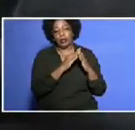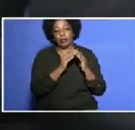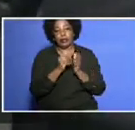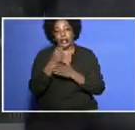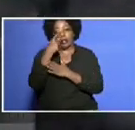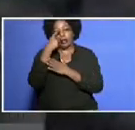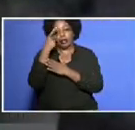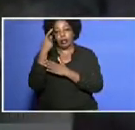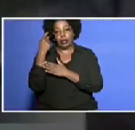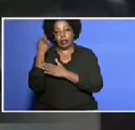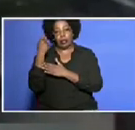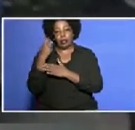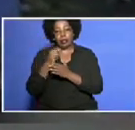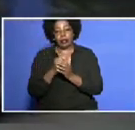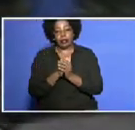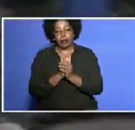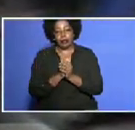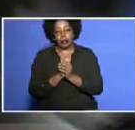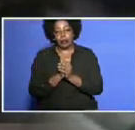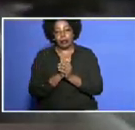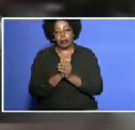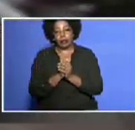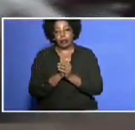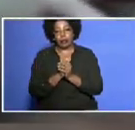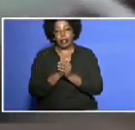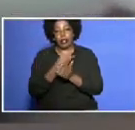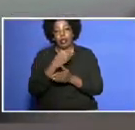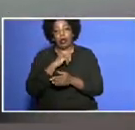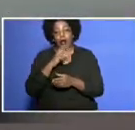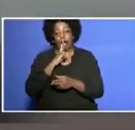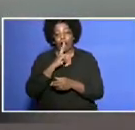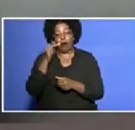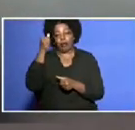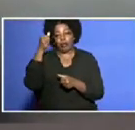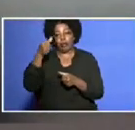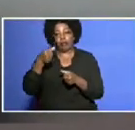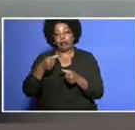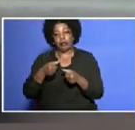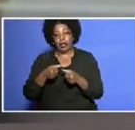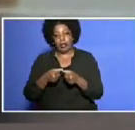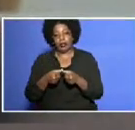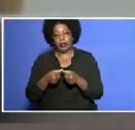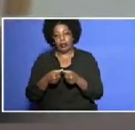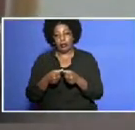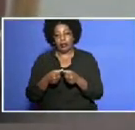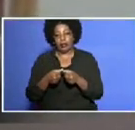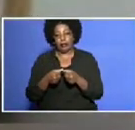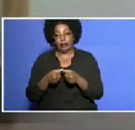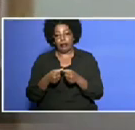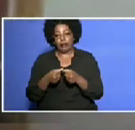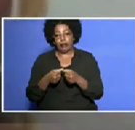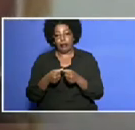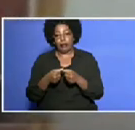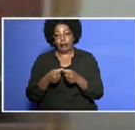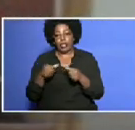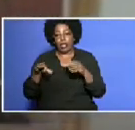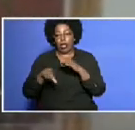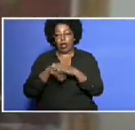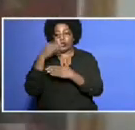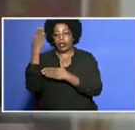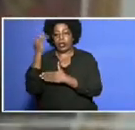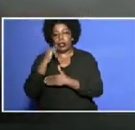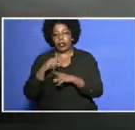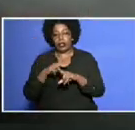Because I think I'm constantly reminded that, you know, out there is different from in